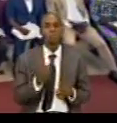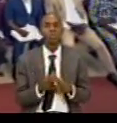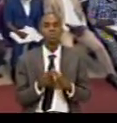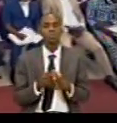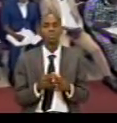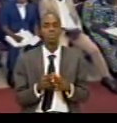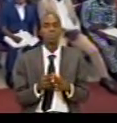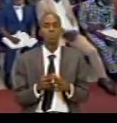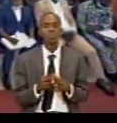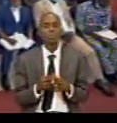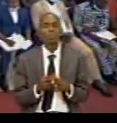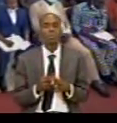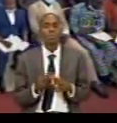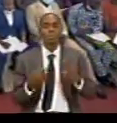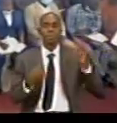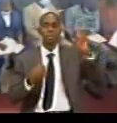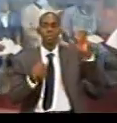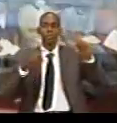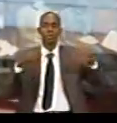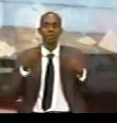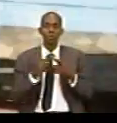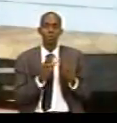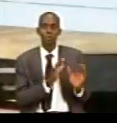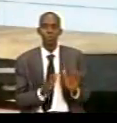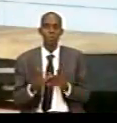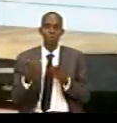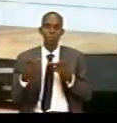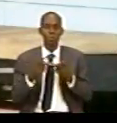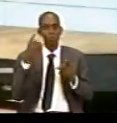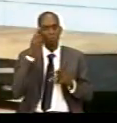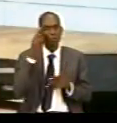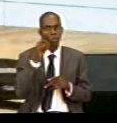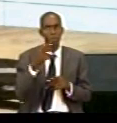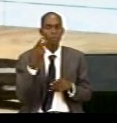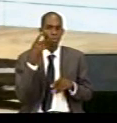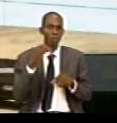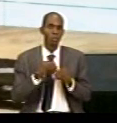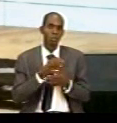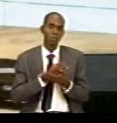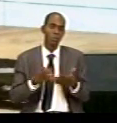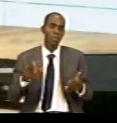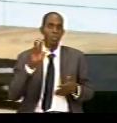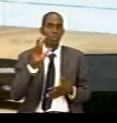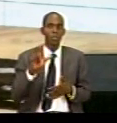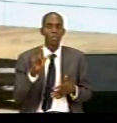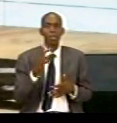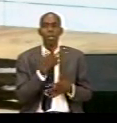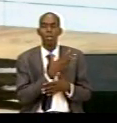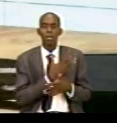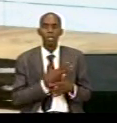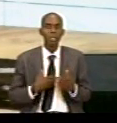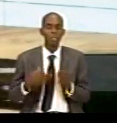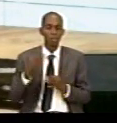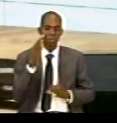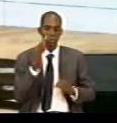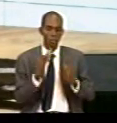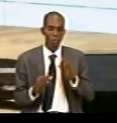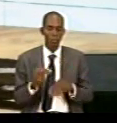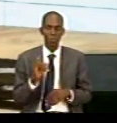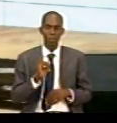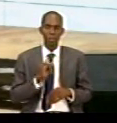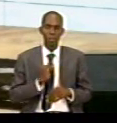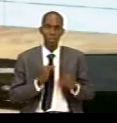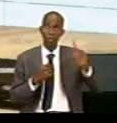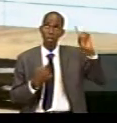Amen. I go to prepare a place for you. Look at verse 3. It says, and if I go